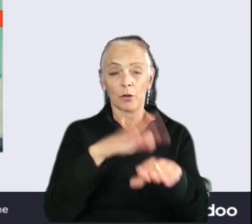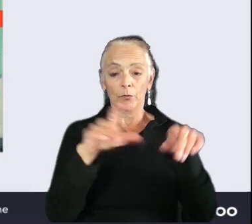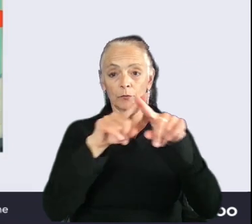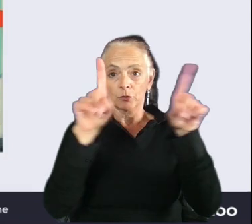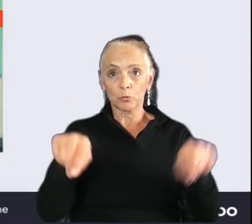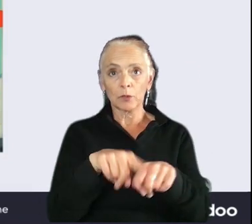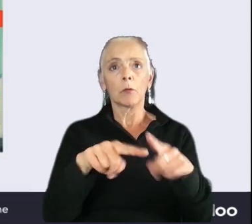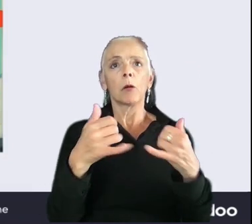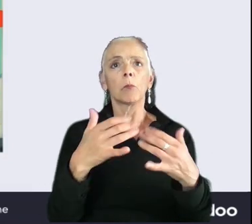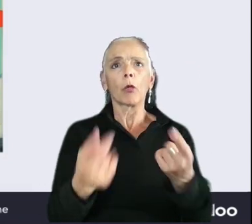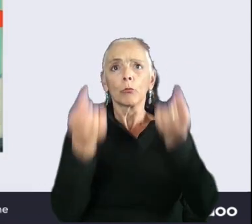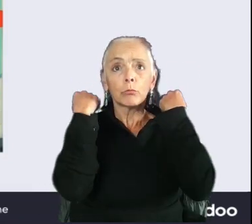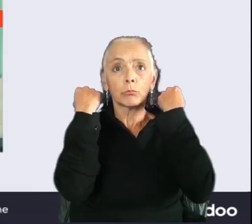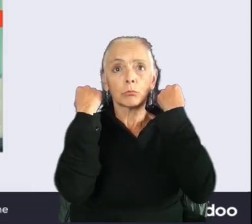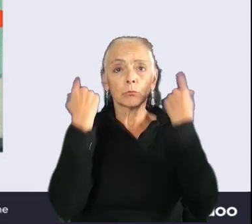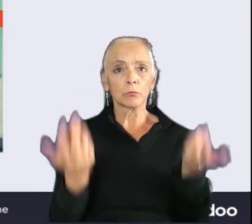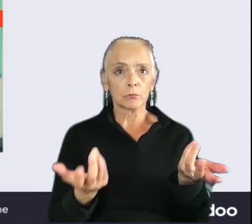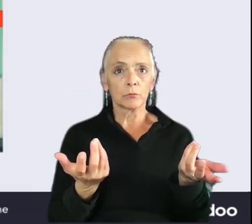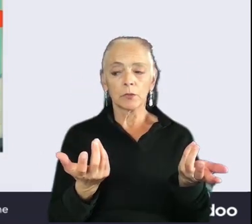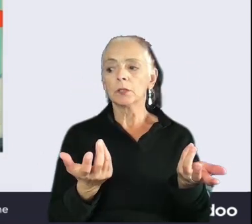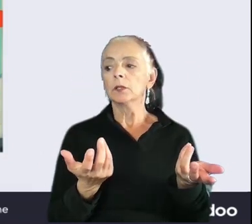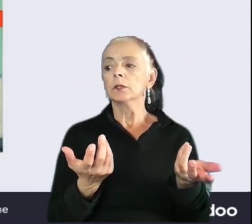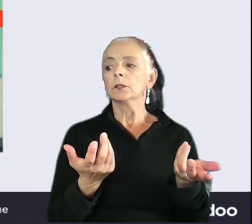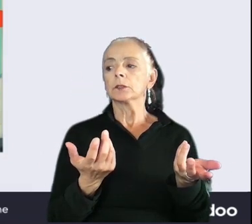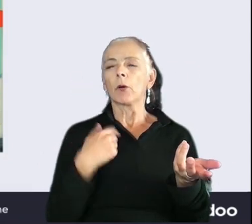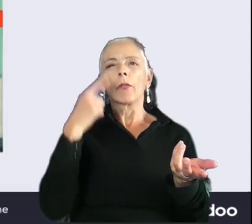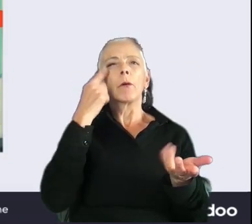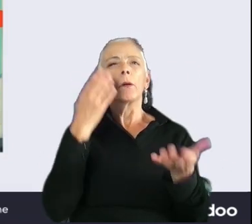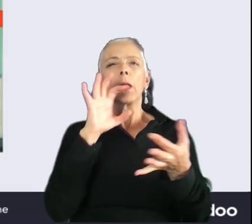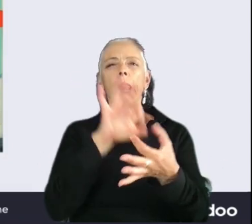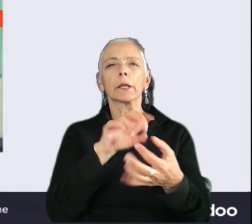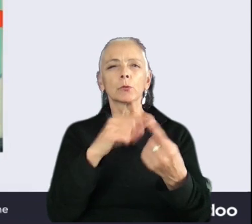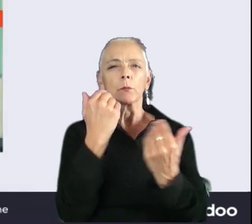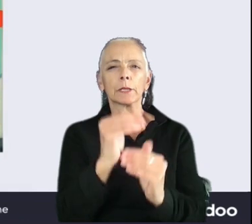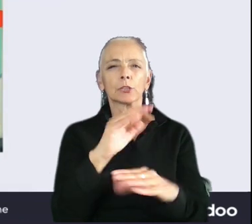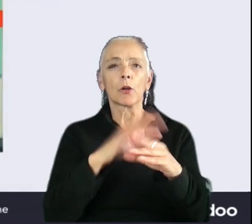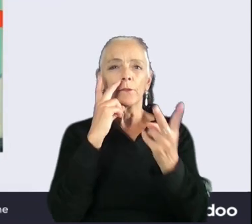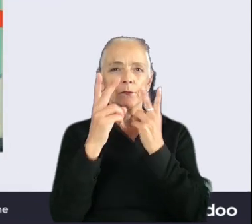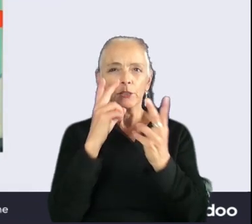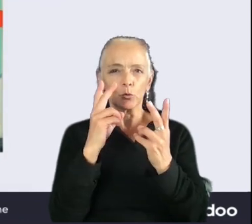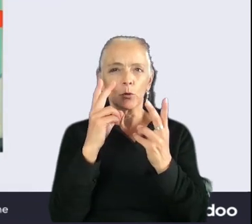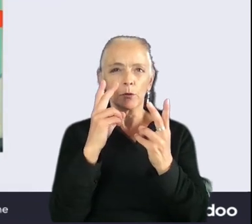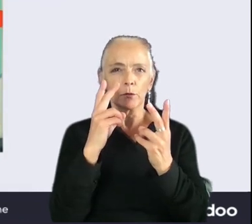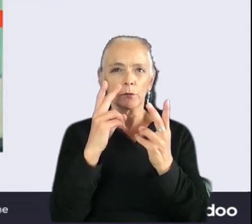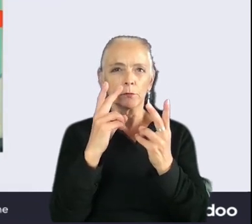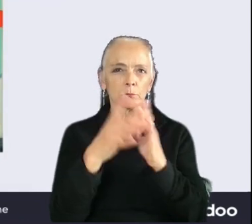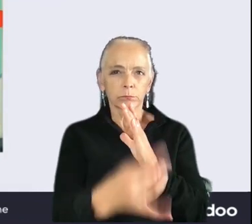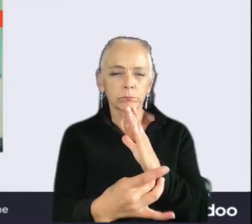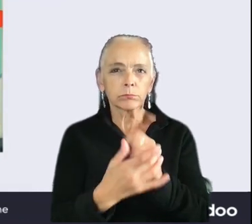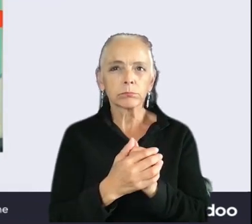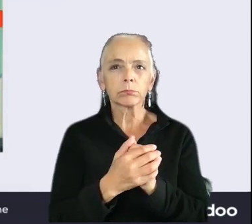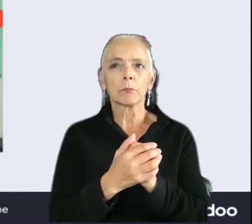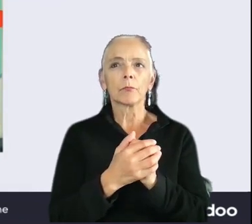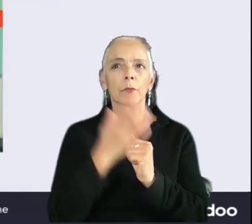and players didn't notice them. So I'm thinking it could be linked to the limitation on visual acuity, because we didn't